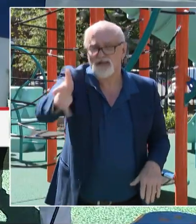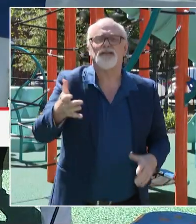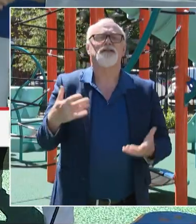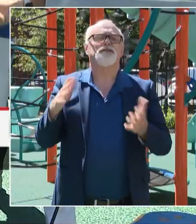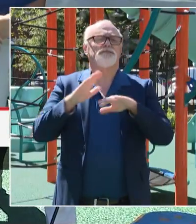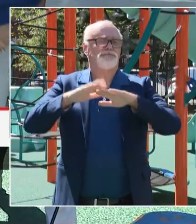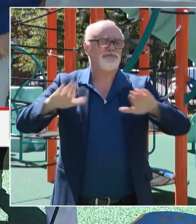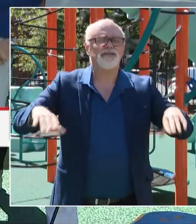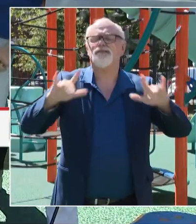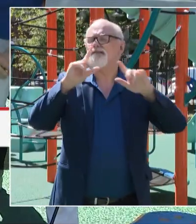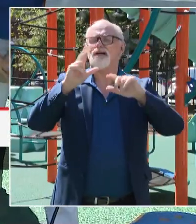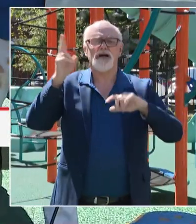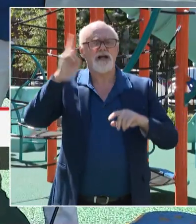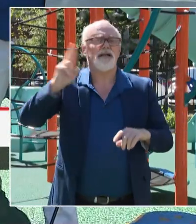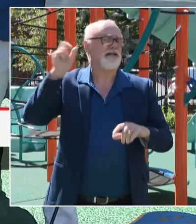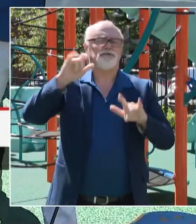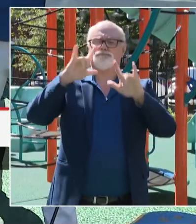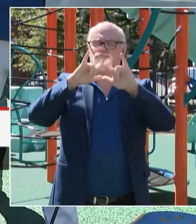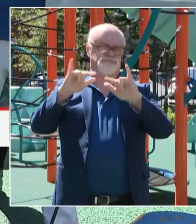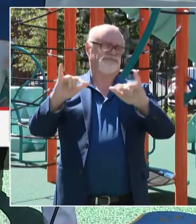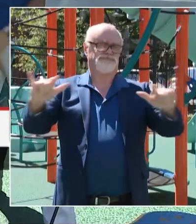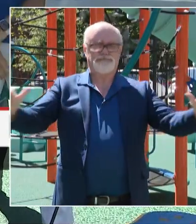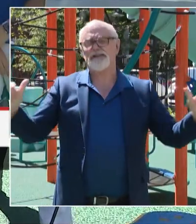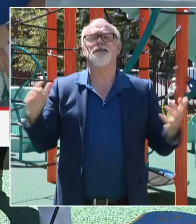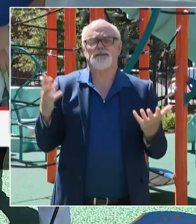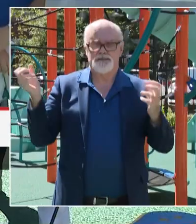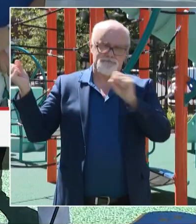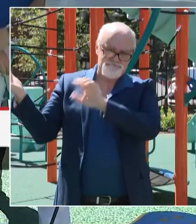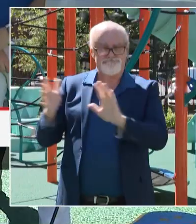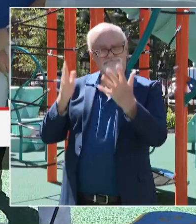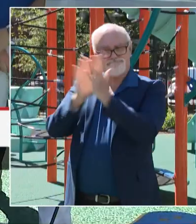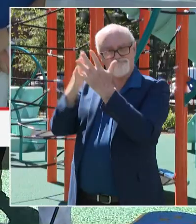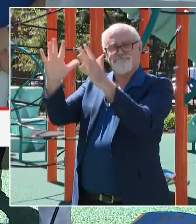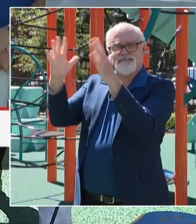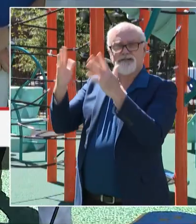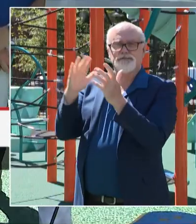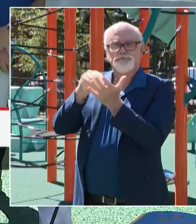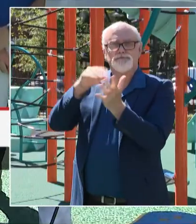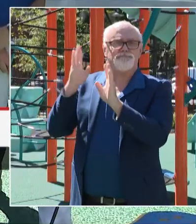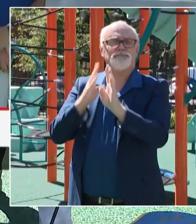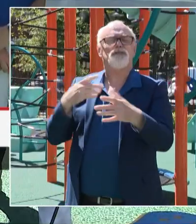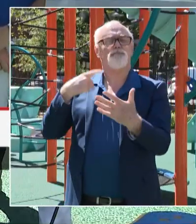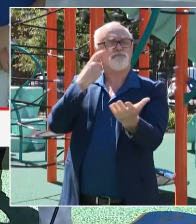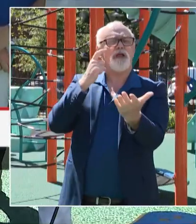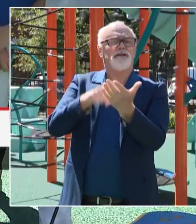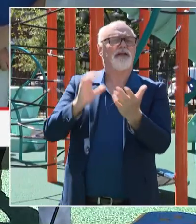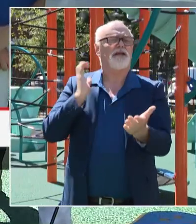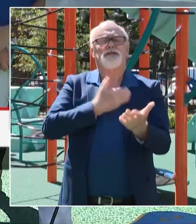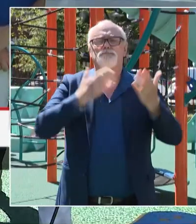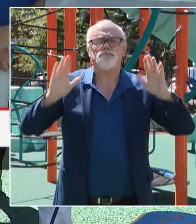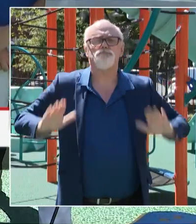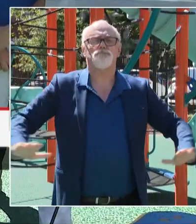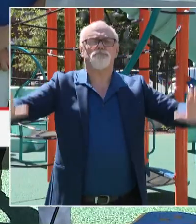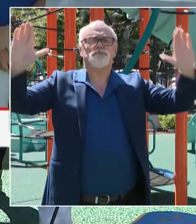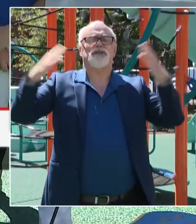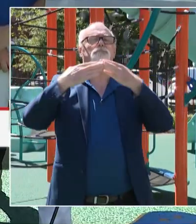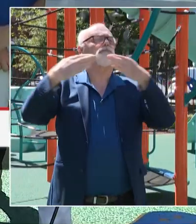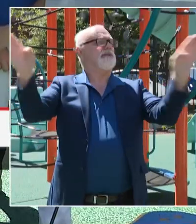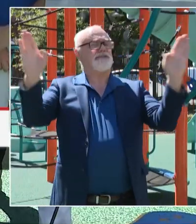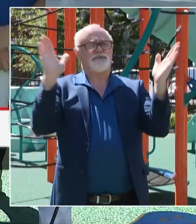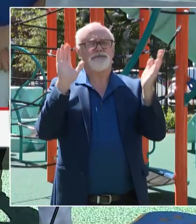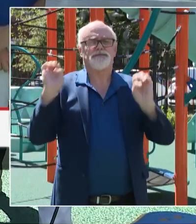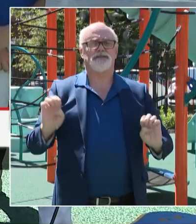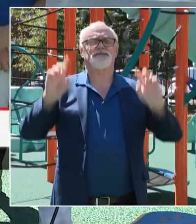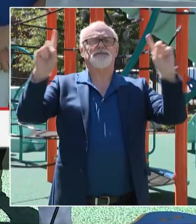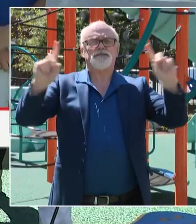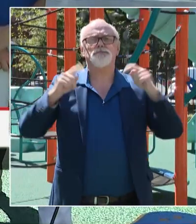school. I also want to acknowledge our amazing, awesome public education team that worked for all